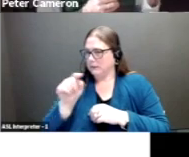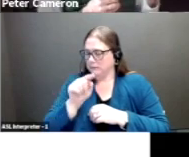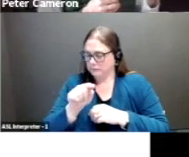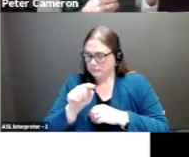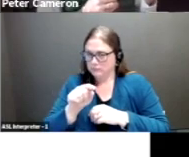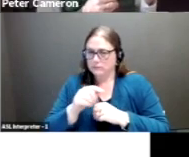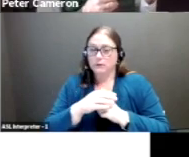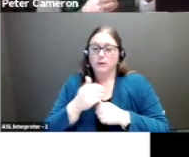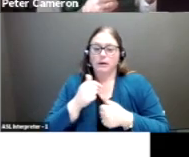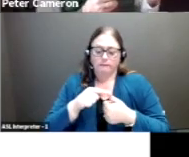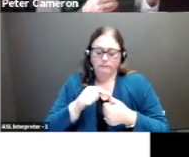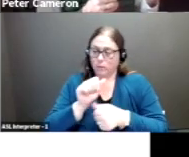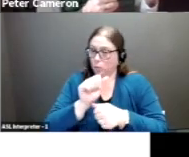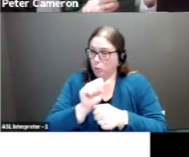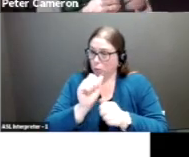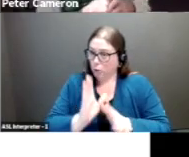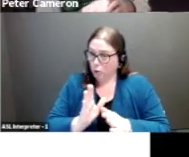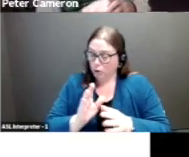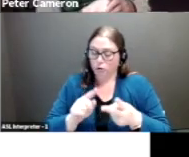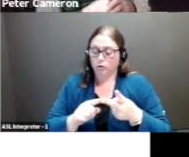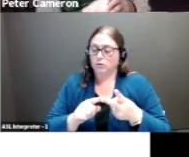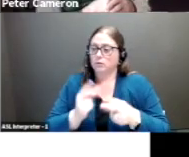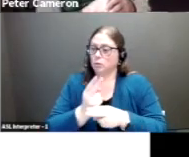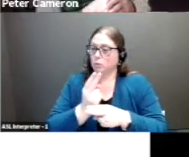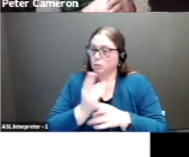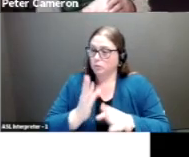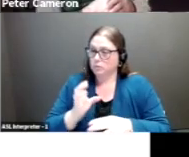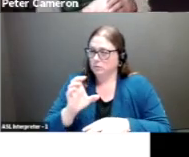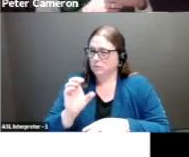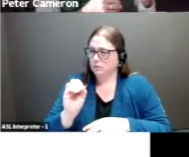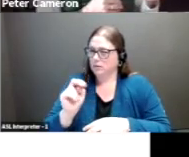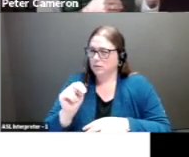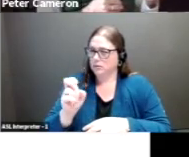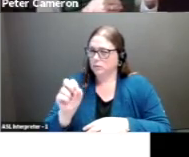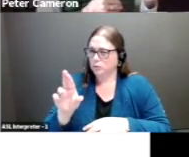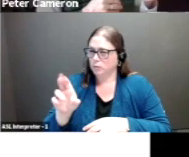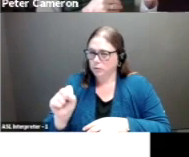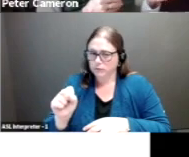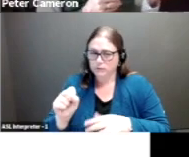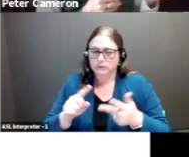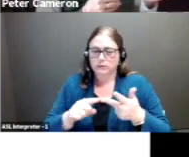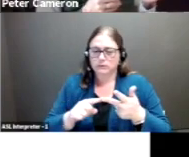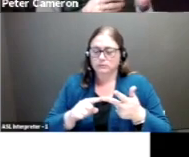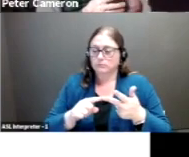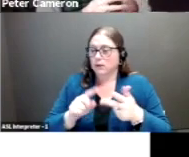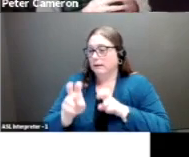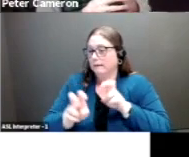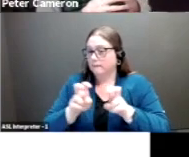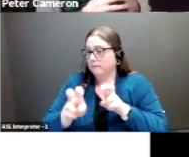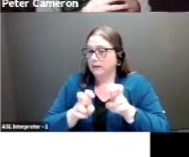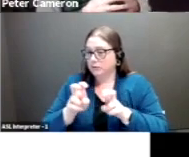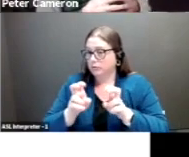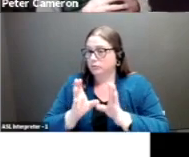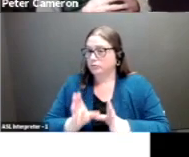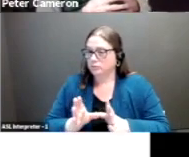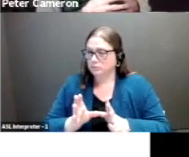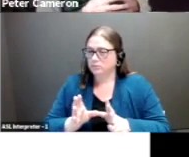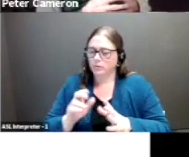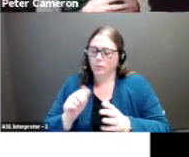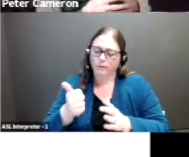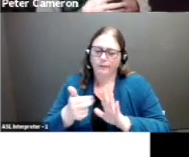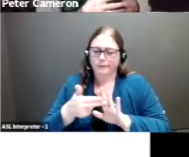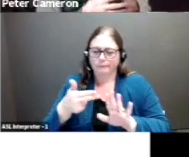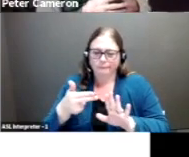have worker members, they have consumer members, and they have other classes, in this case, investors. So,